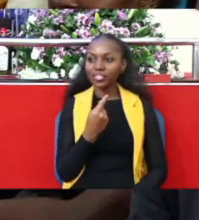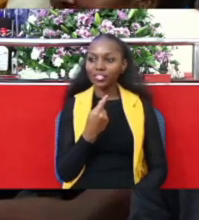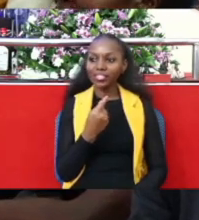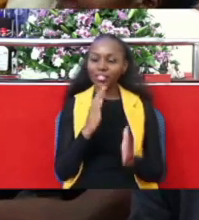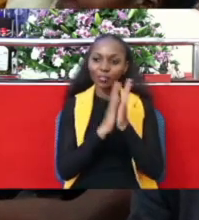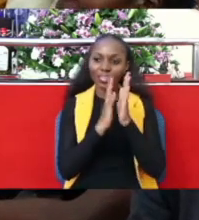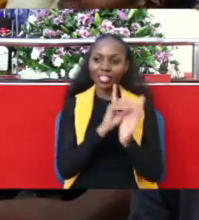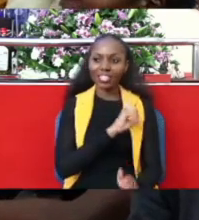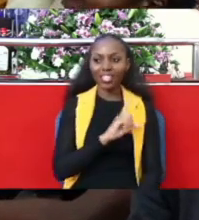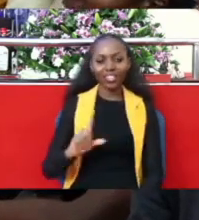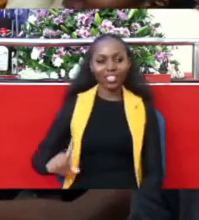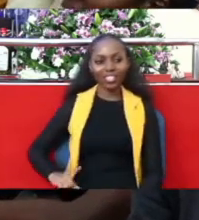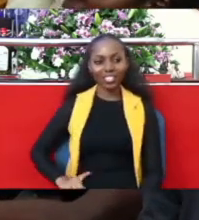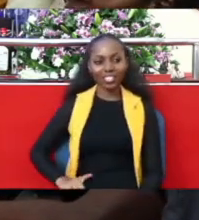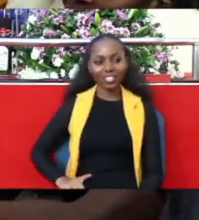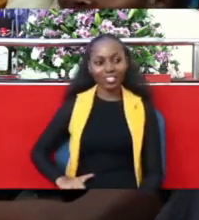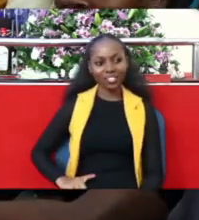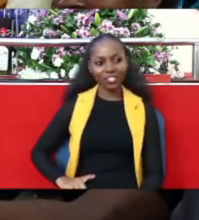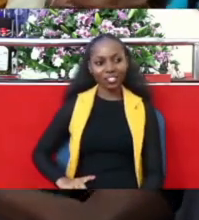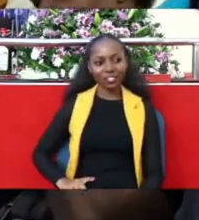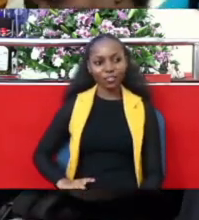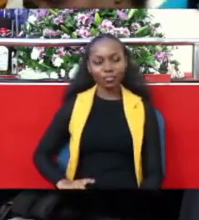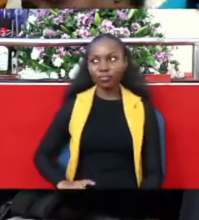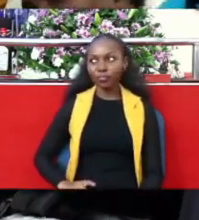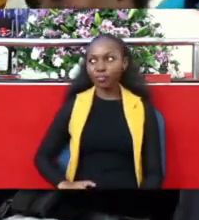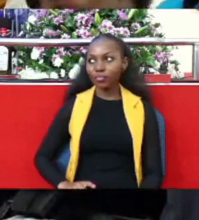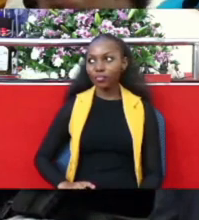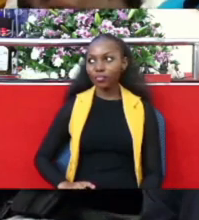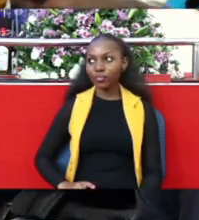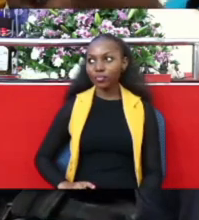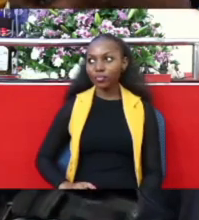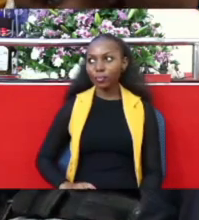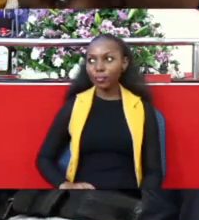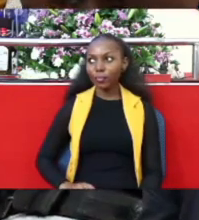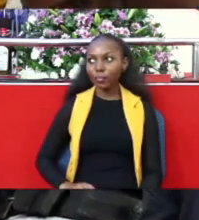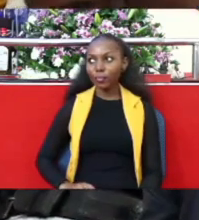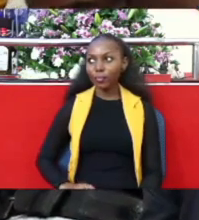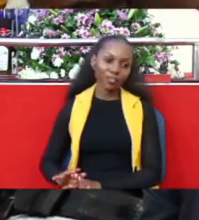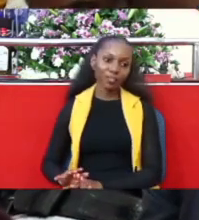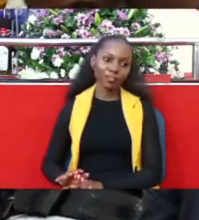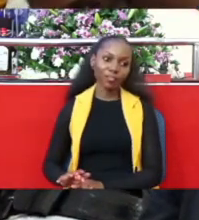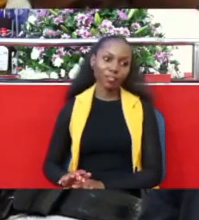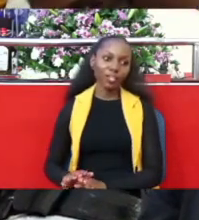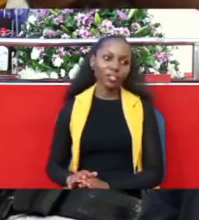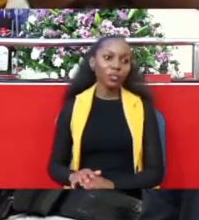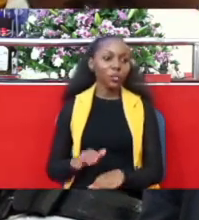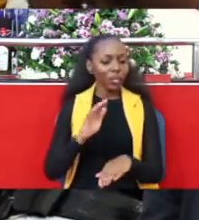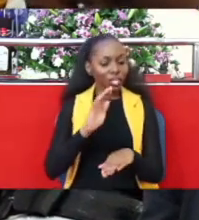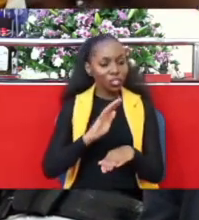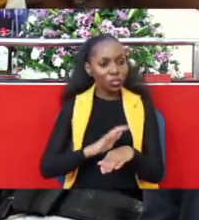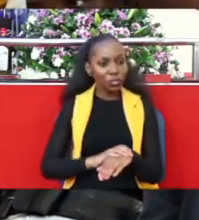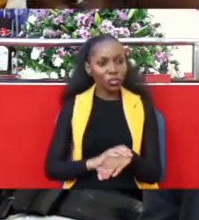Yes, we need to come to a point tunastahili tufike mahali where the enemy